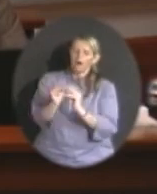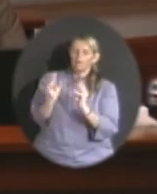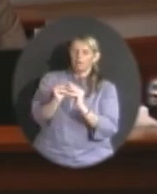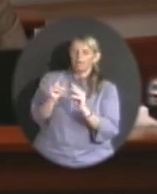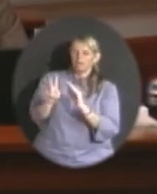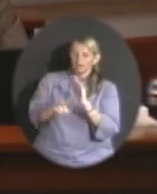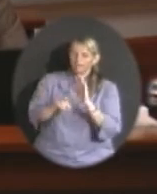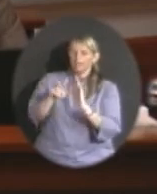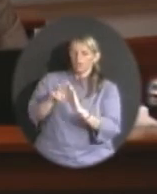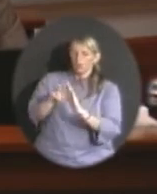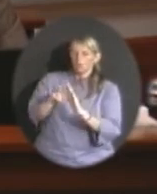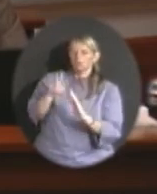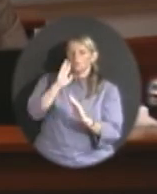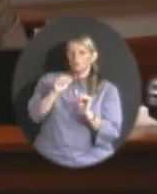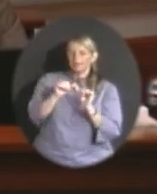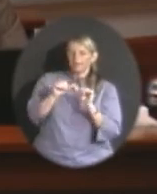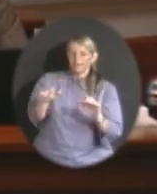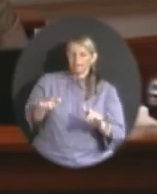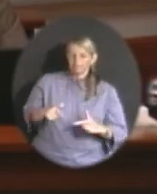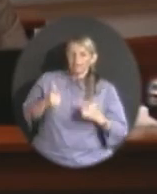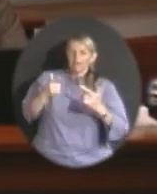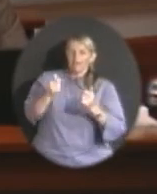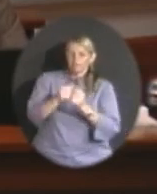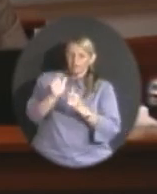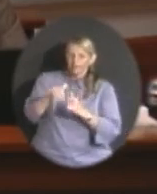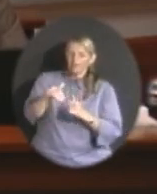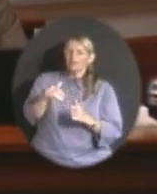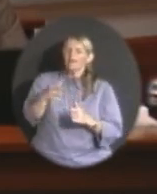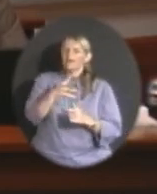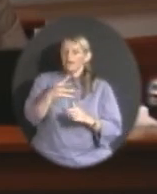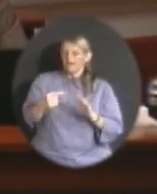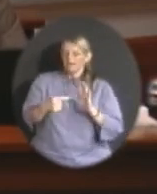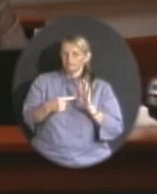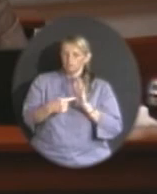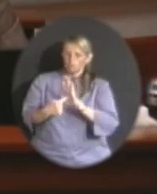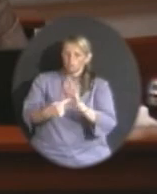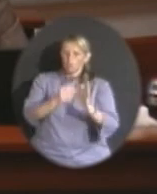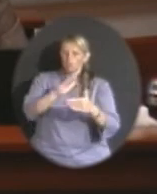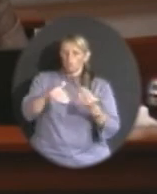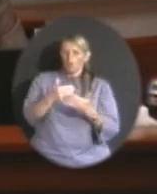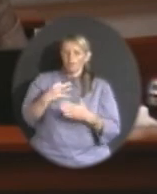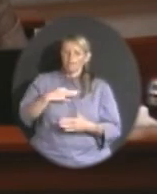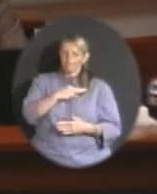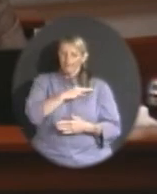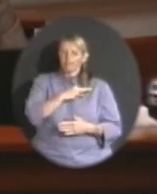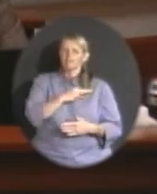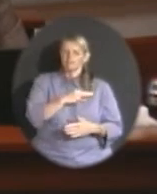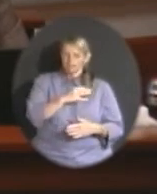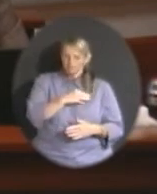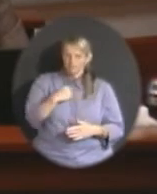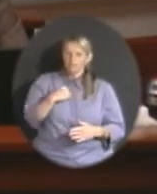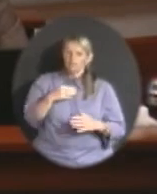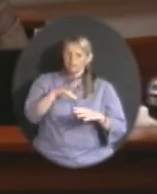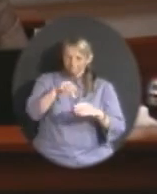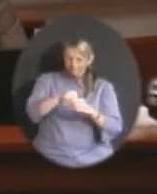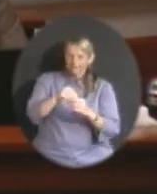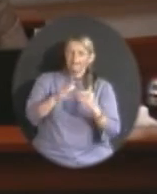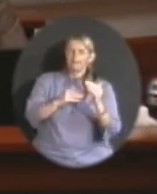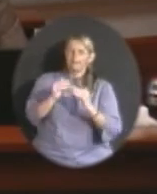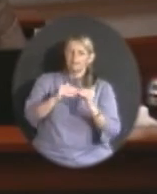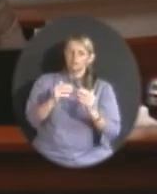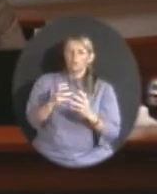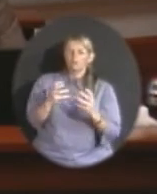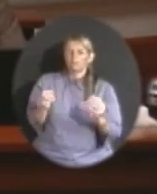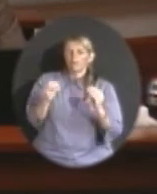that I deliver, and it's shared then with all faculty members when they return to their buildings, and it's shown that way, and much more efficient